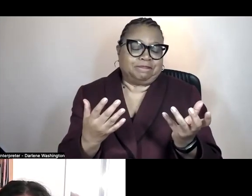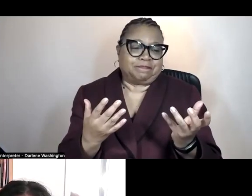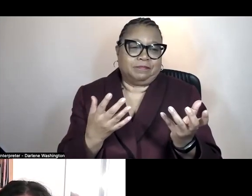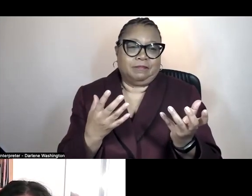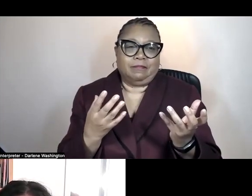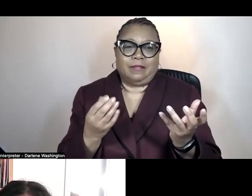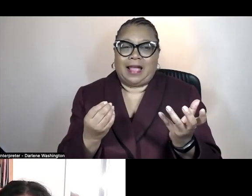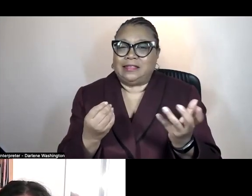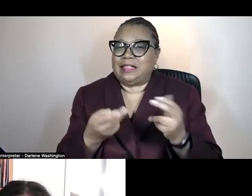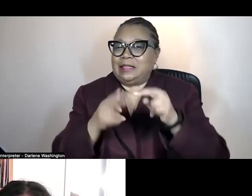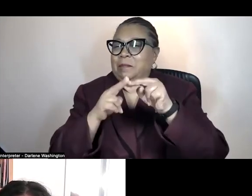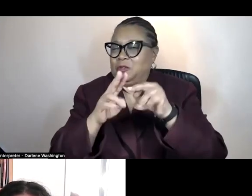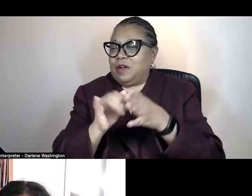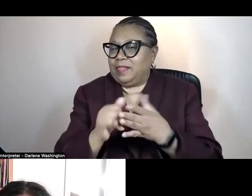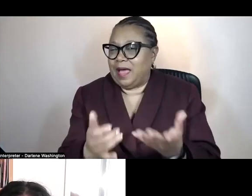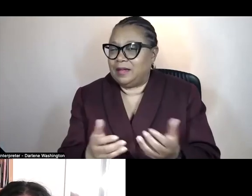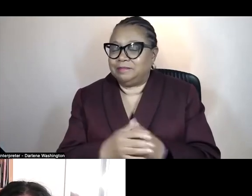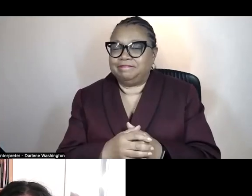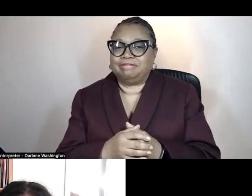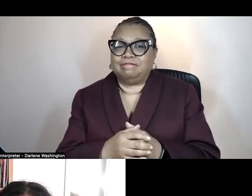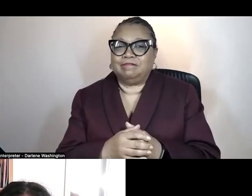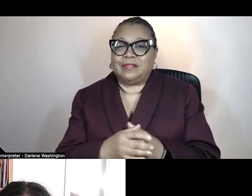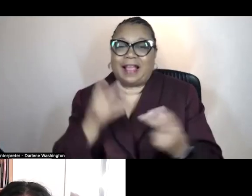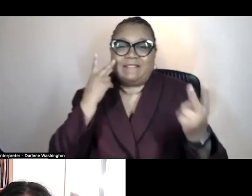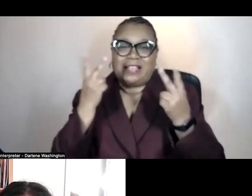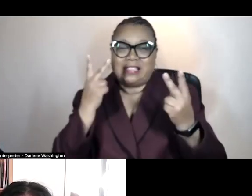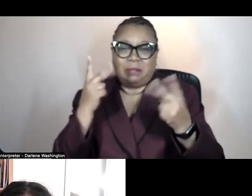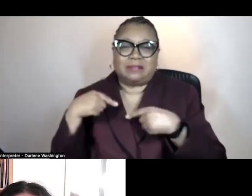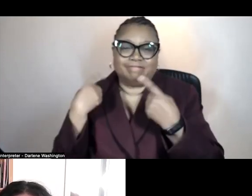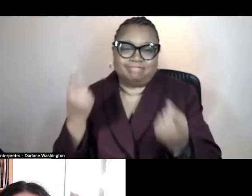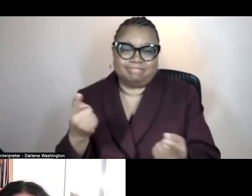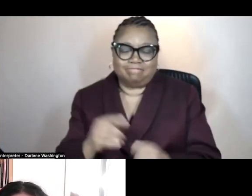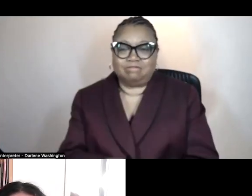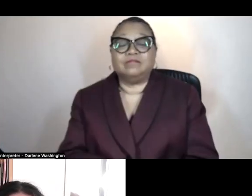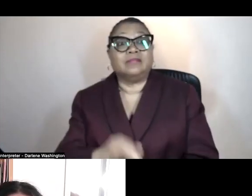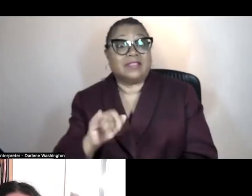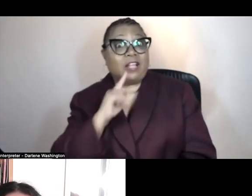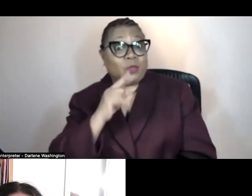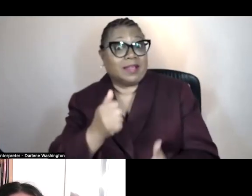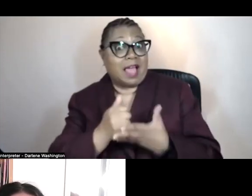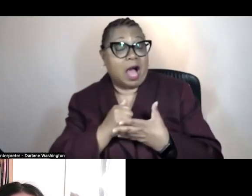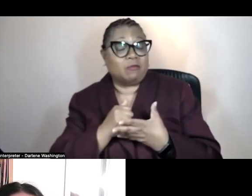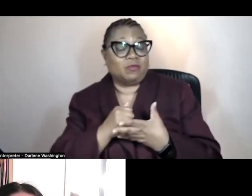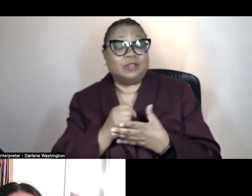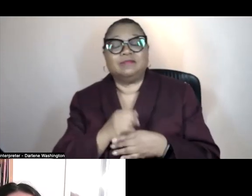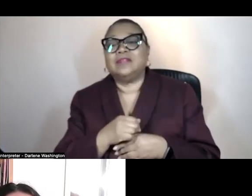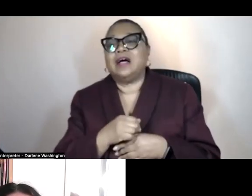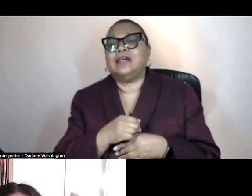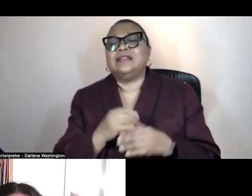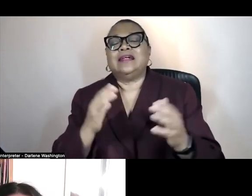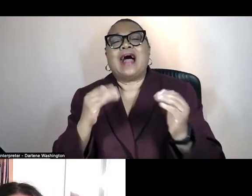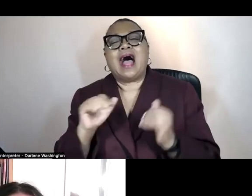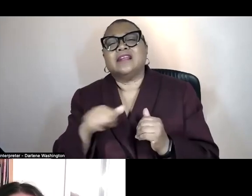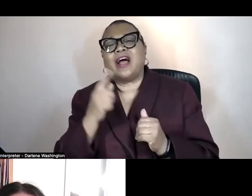and just building on that visibility in the meantime. That's really helpful for momentum.